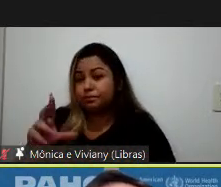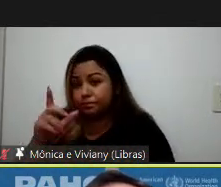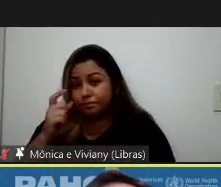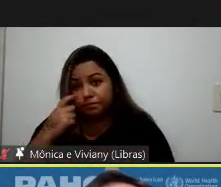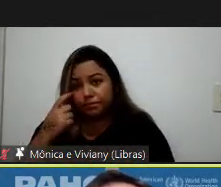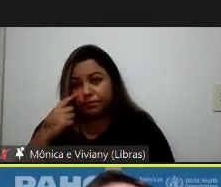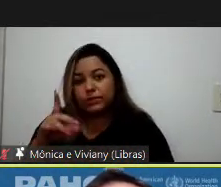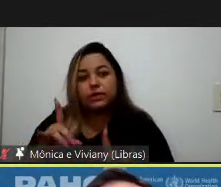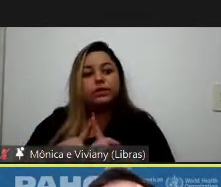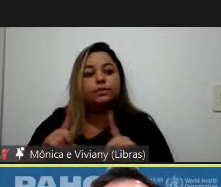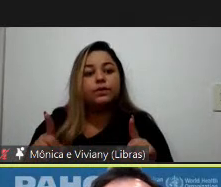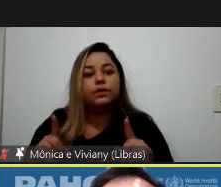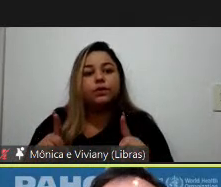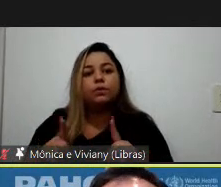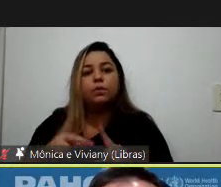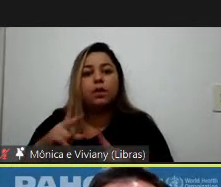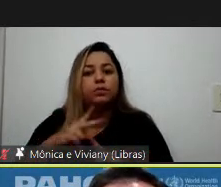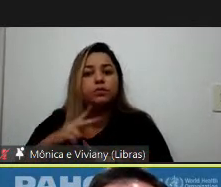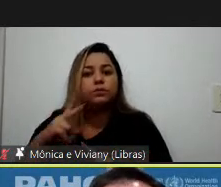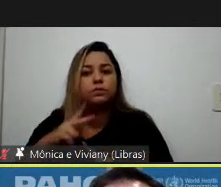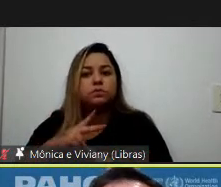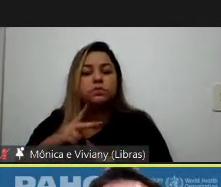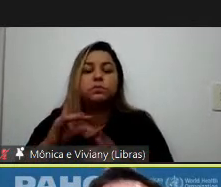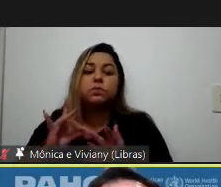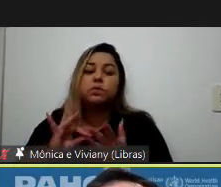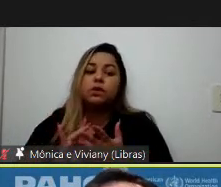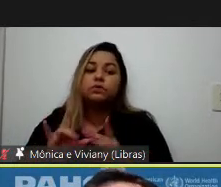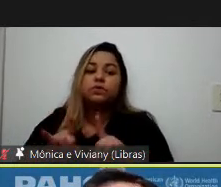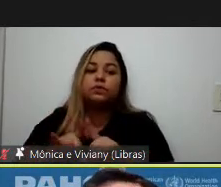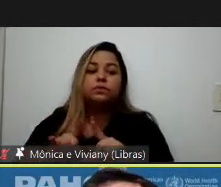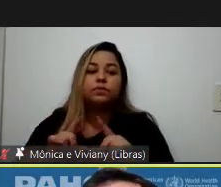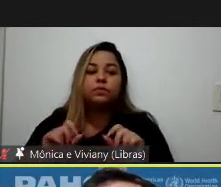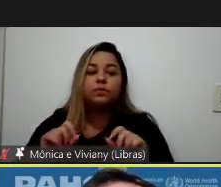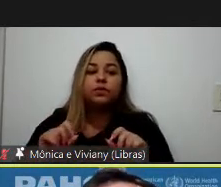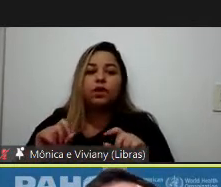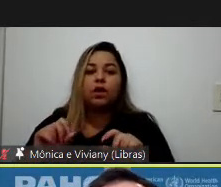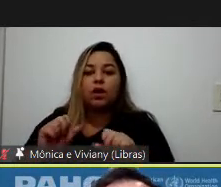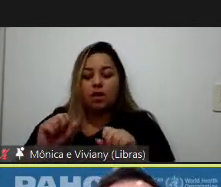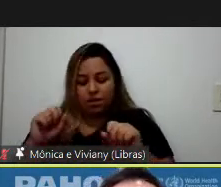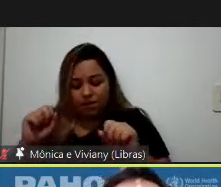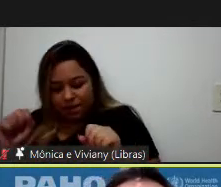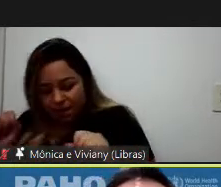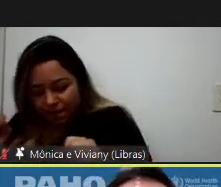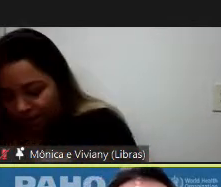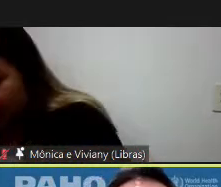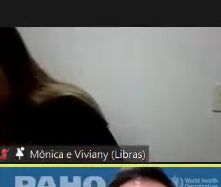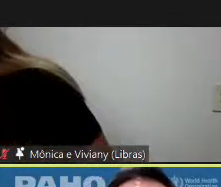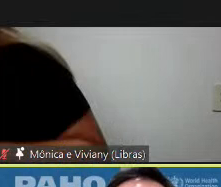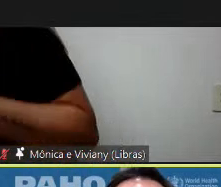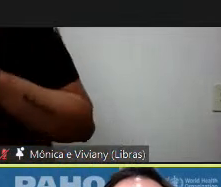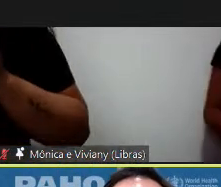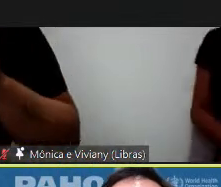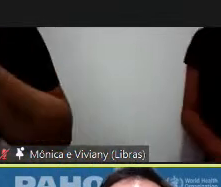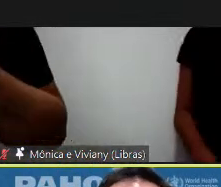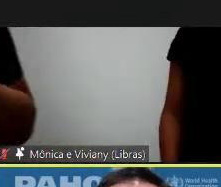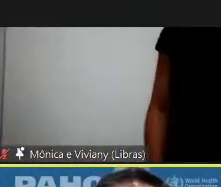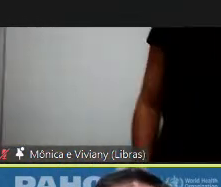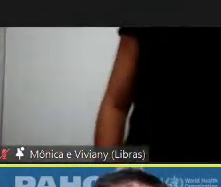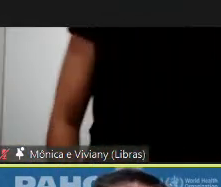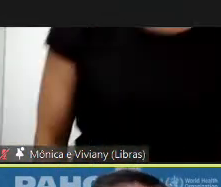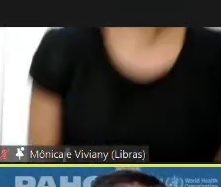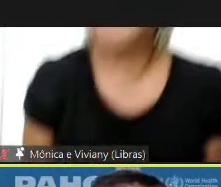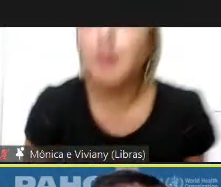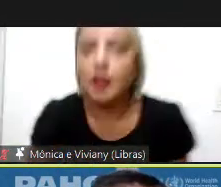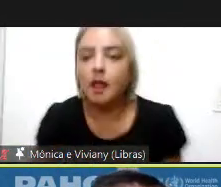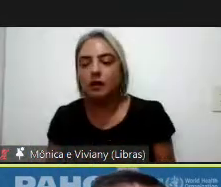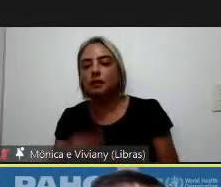these models. That is why, logically, with the sensibility for diversity, fundamentally for